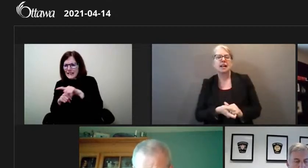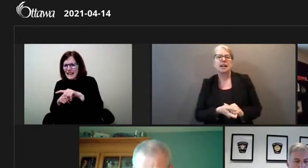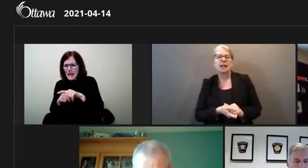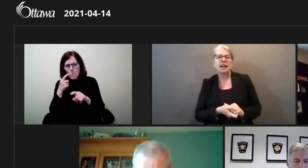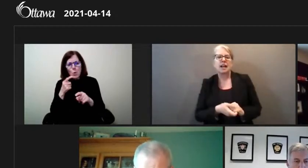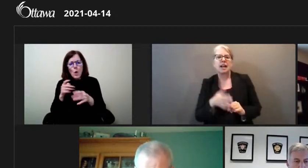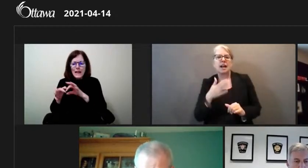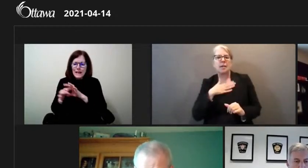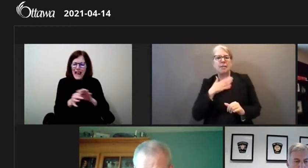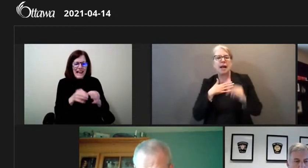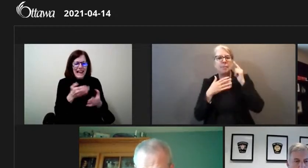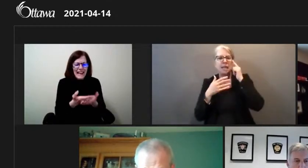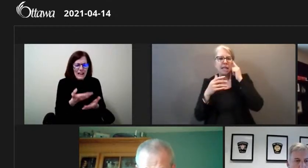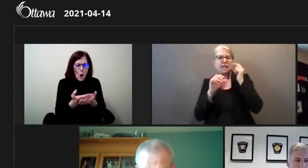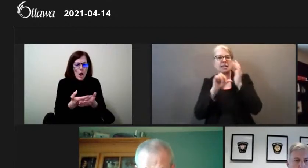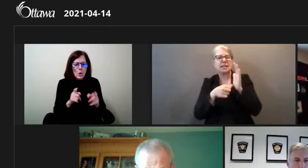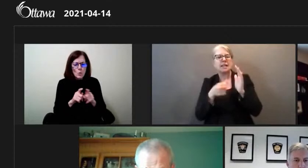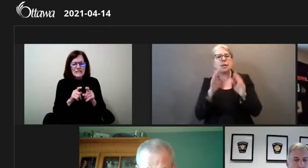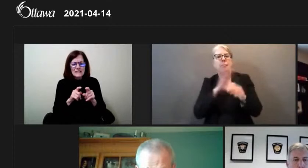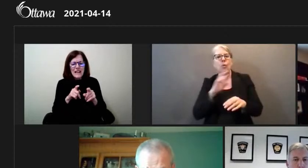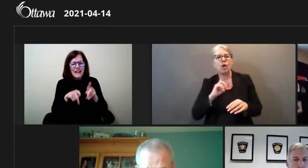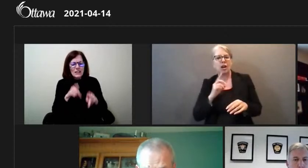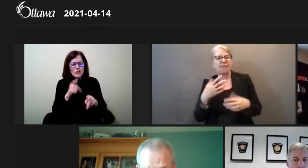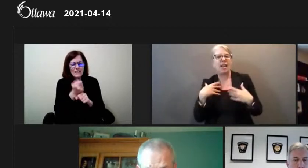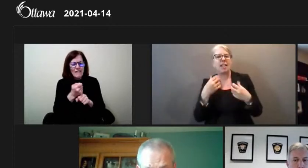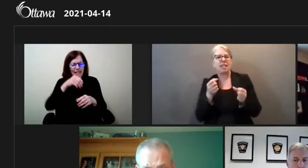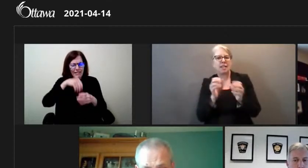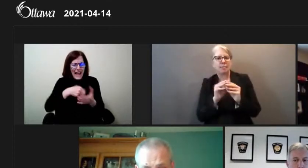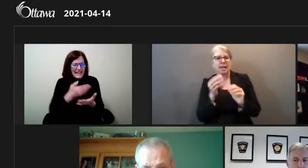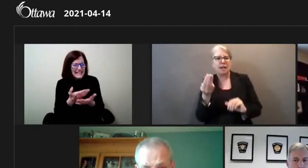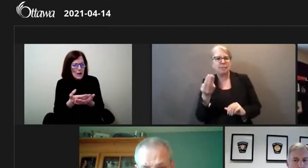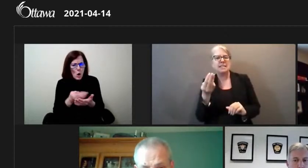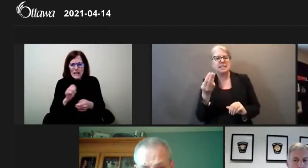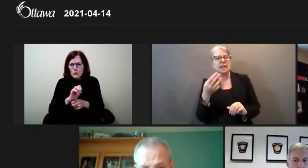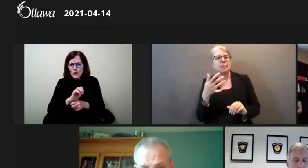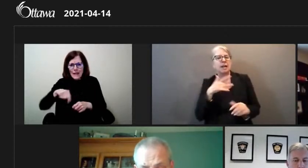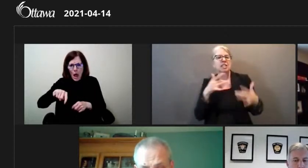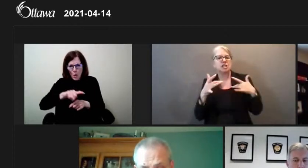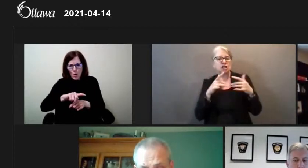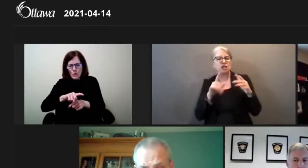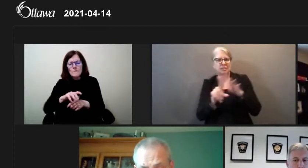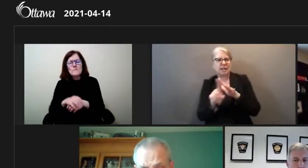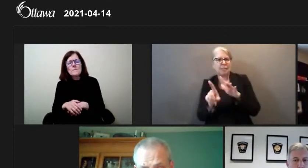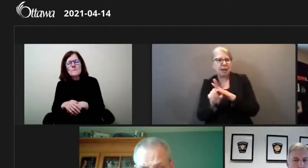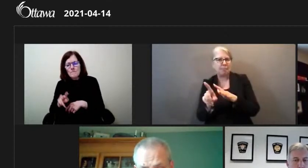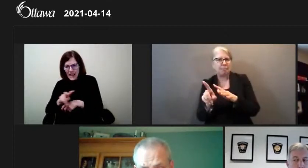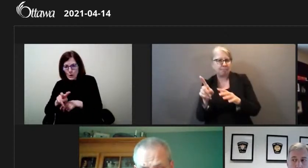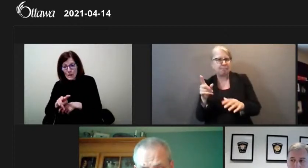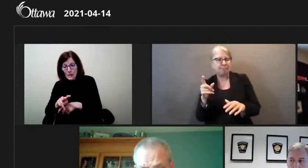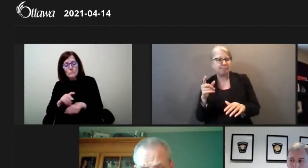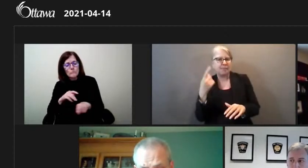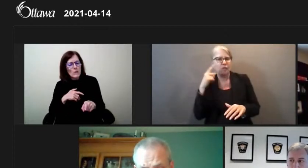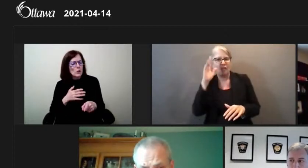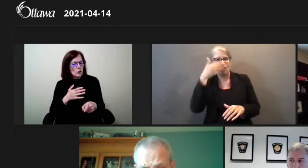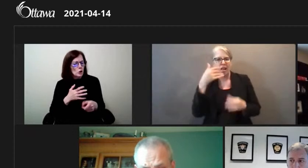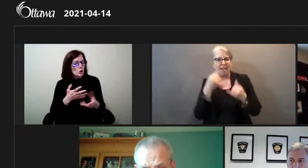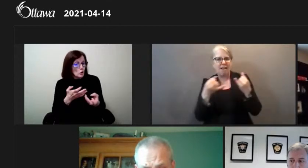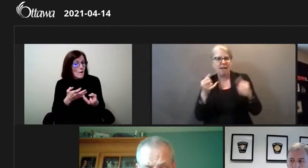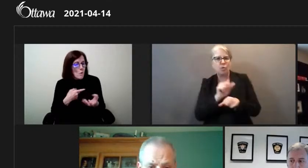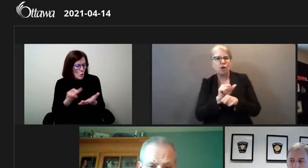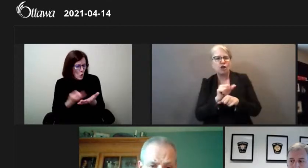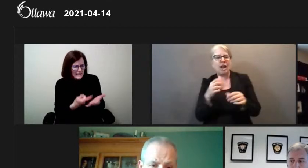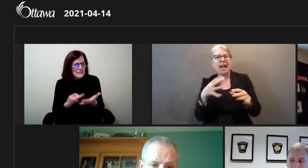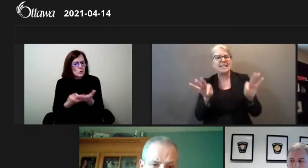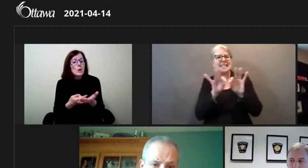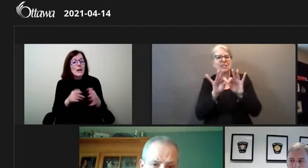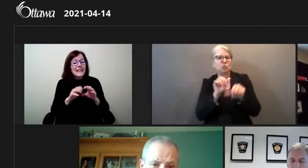to raise that more at our Board of Health meeting on Monday, but that is a concern that is continually coming up for the frontline workers and essential workers